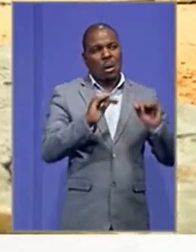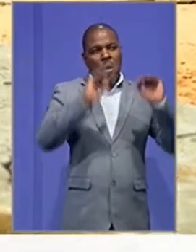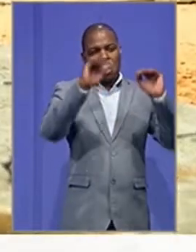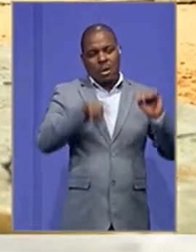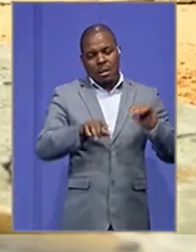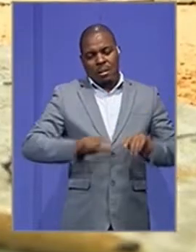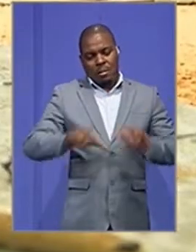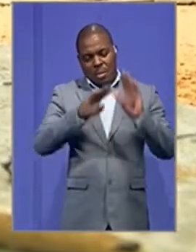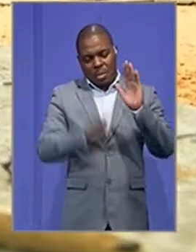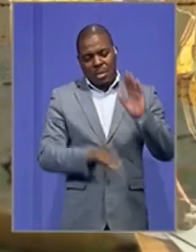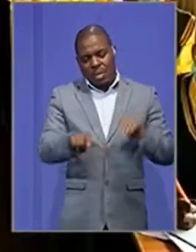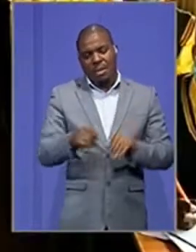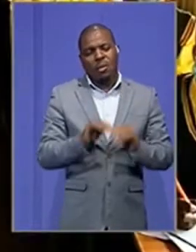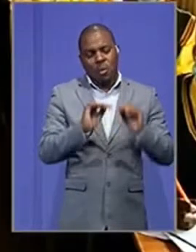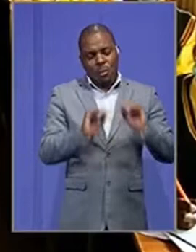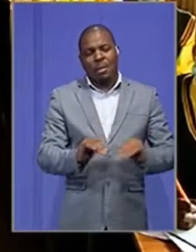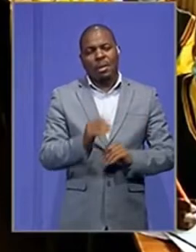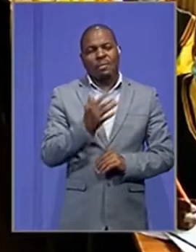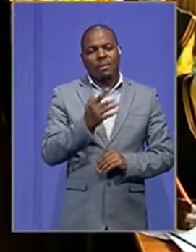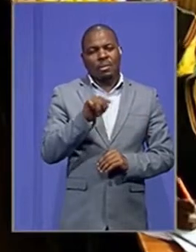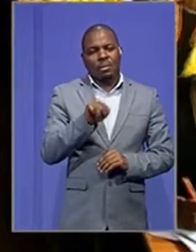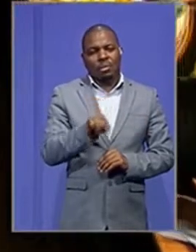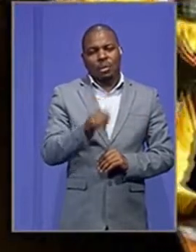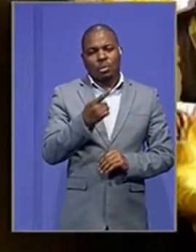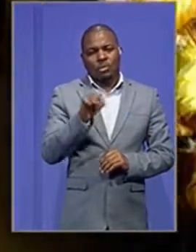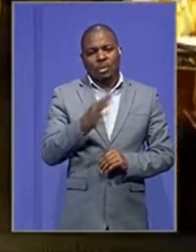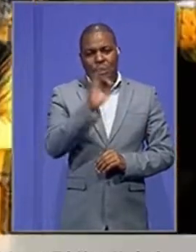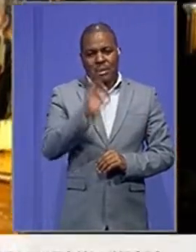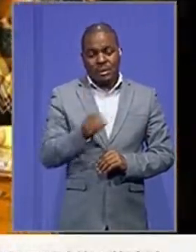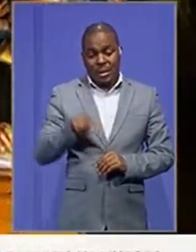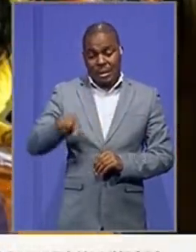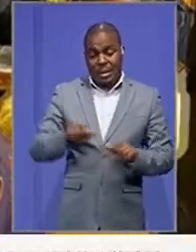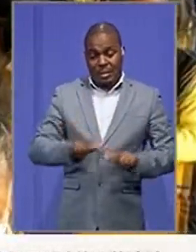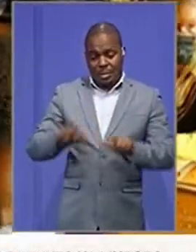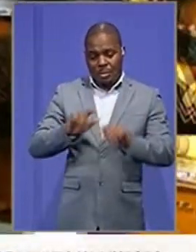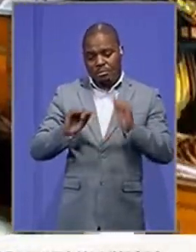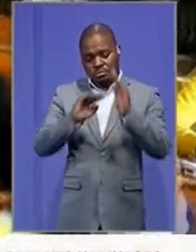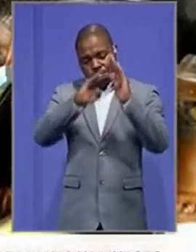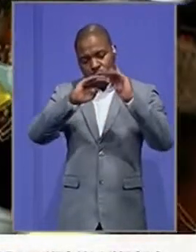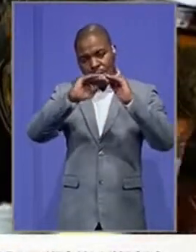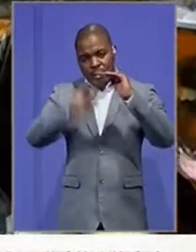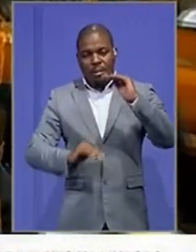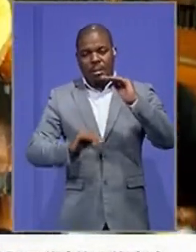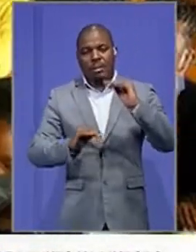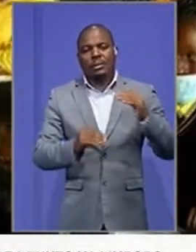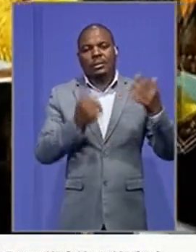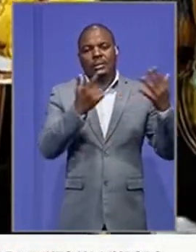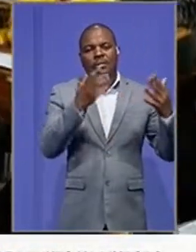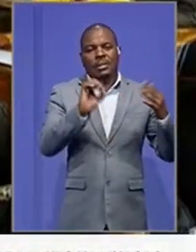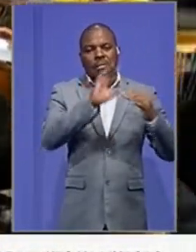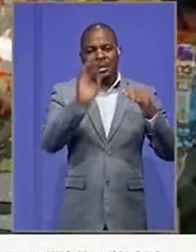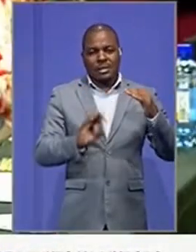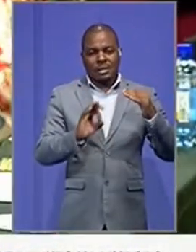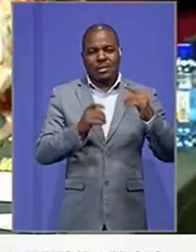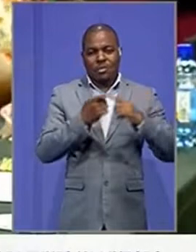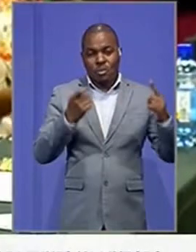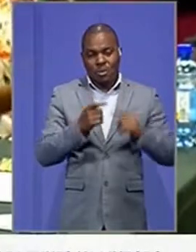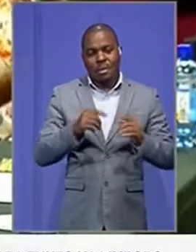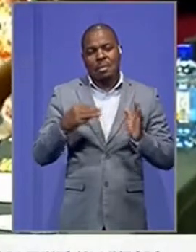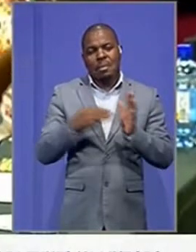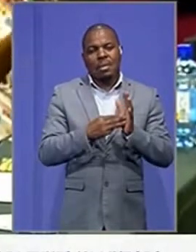peresente 5.5. Limpopo e bile province e le noši ya go hwetša ka tlase ga diperesente tše 70 dipoelong tša